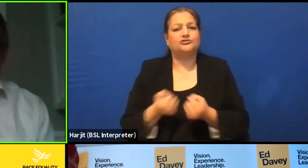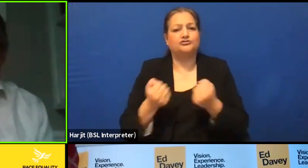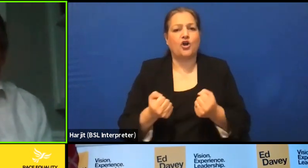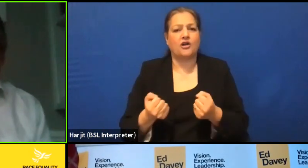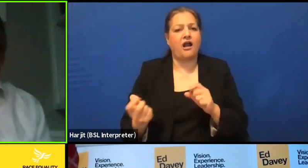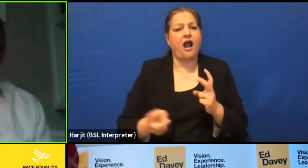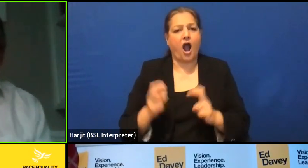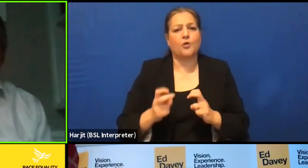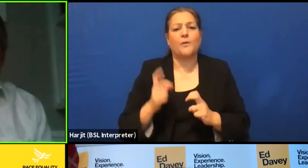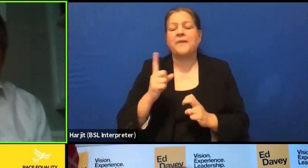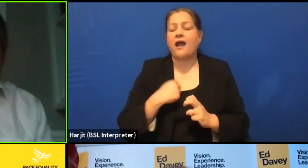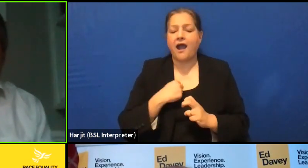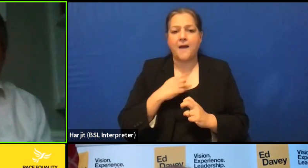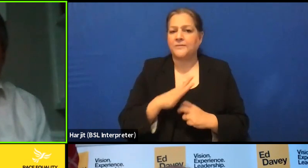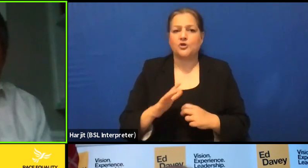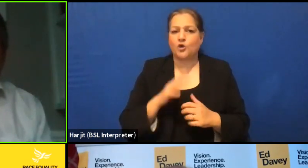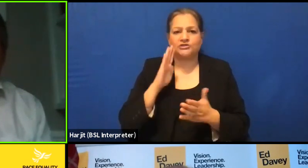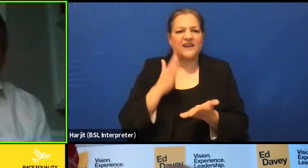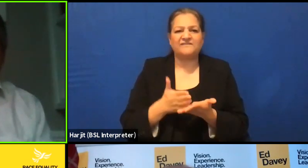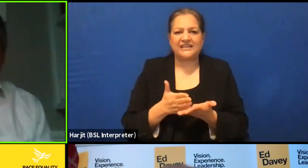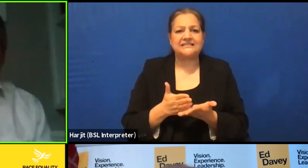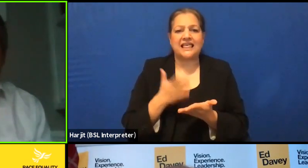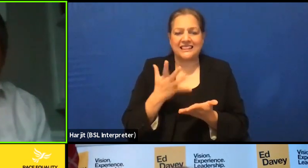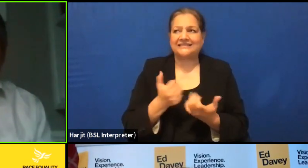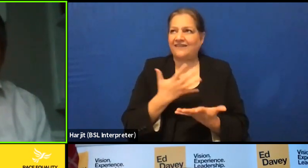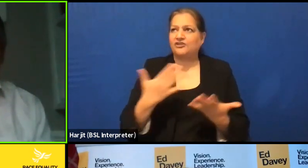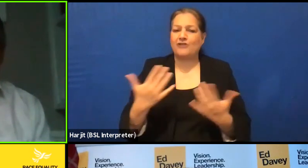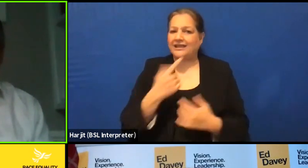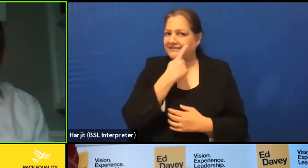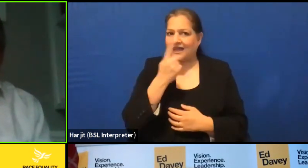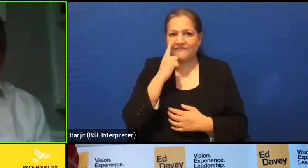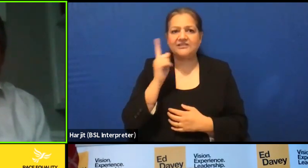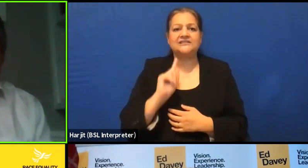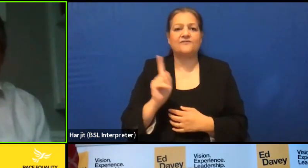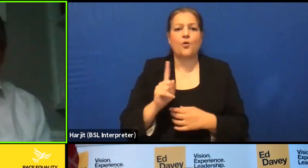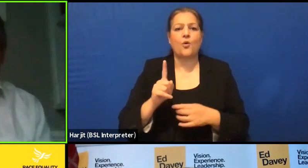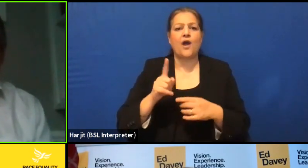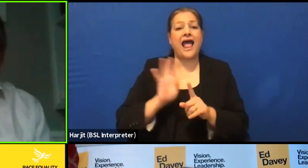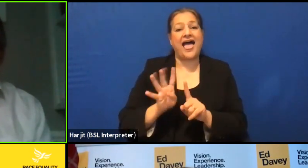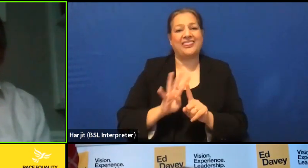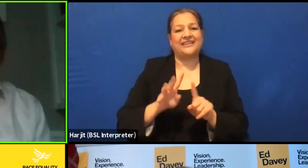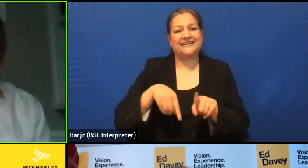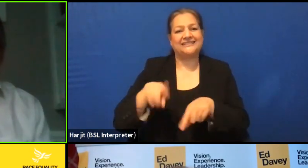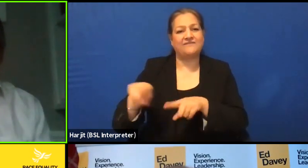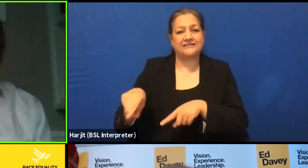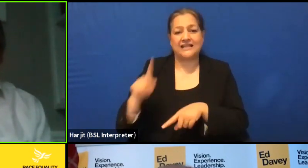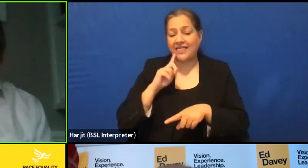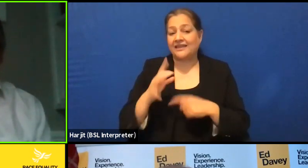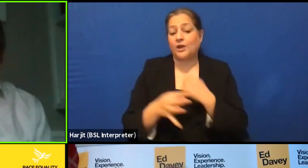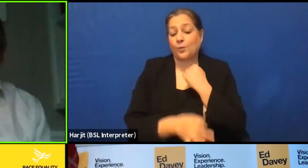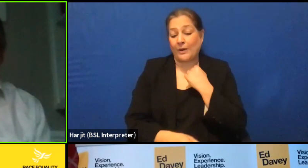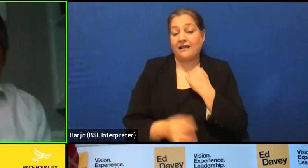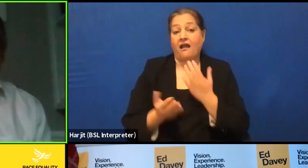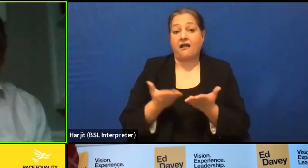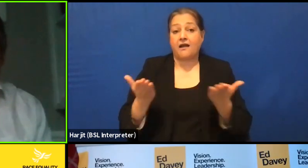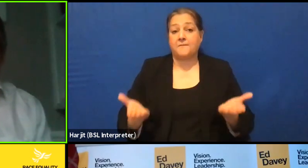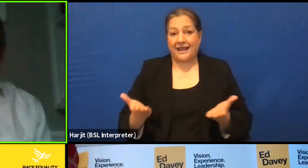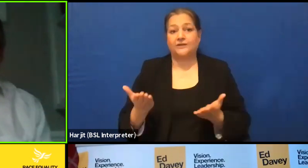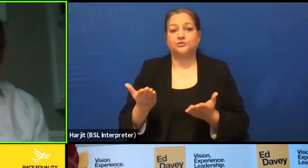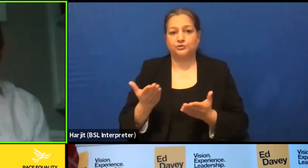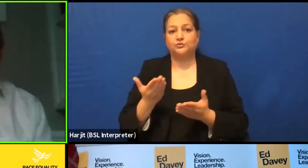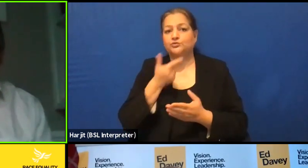myself convinced there's great evidence on ethnic diversity. I think it's weaker than there is on gender. If we look at